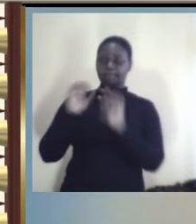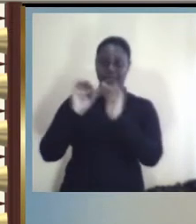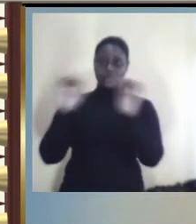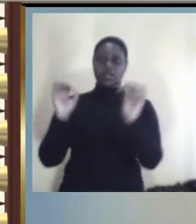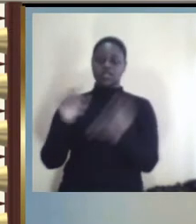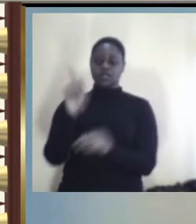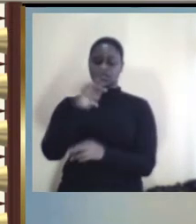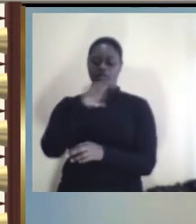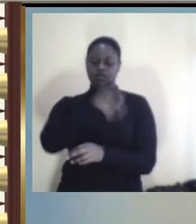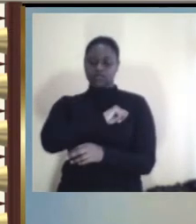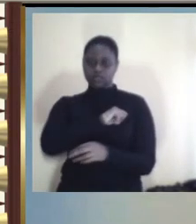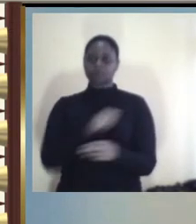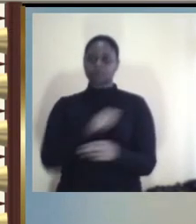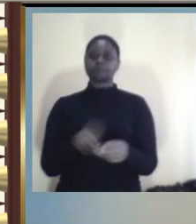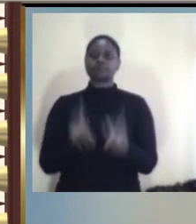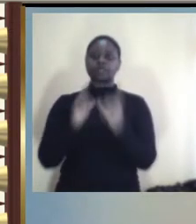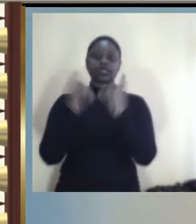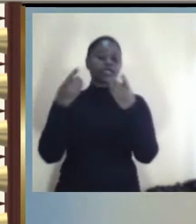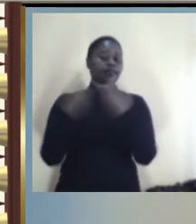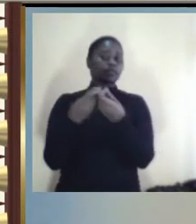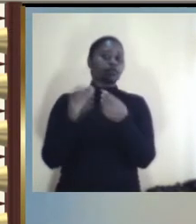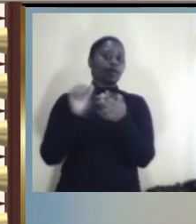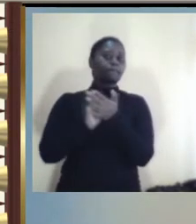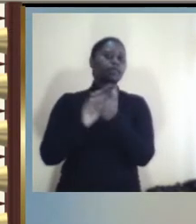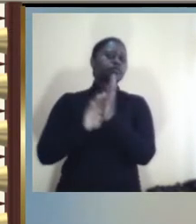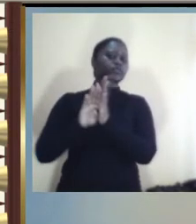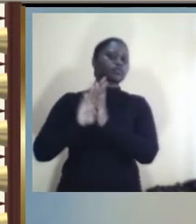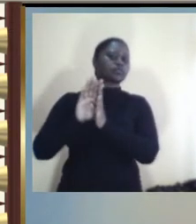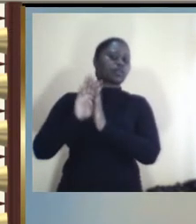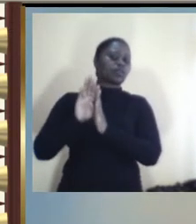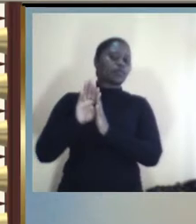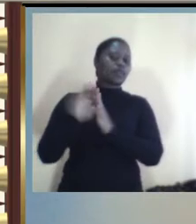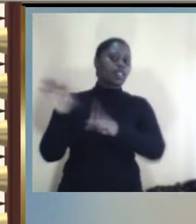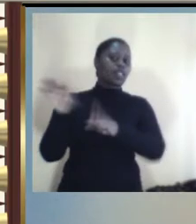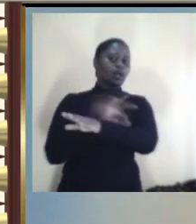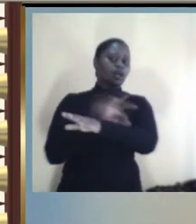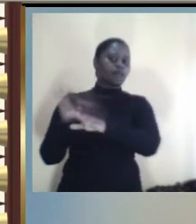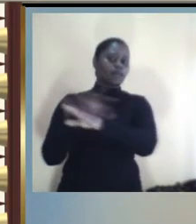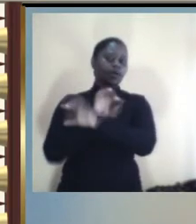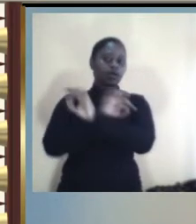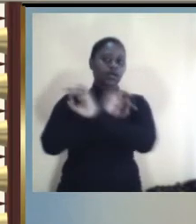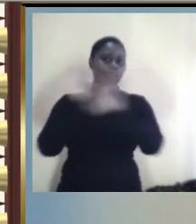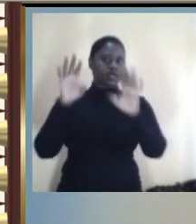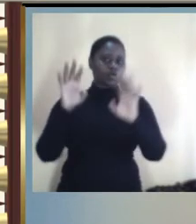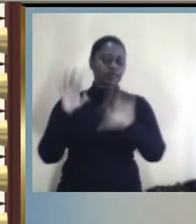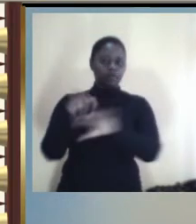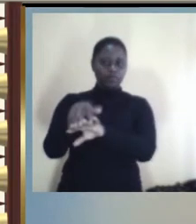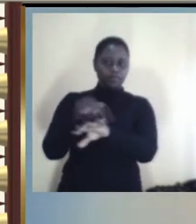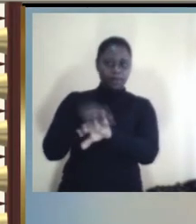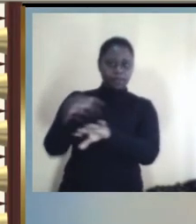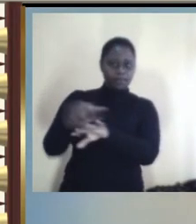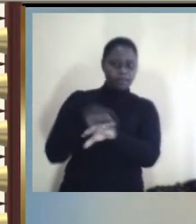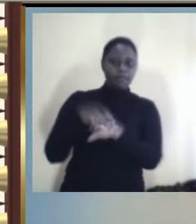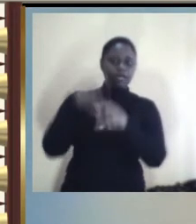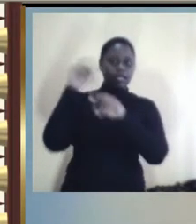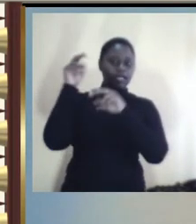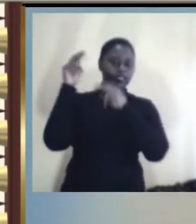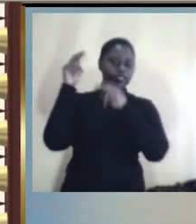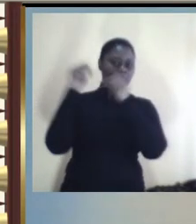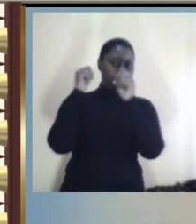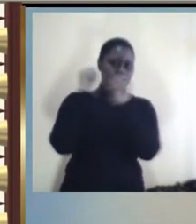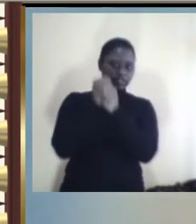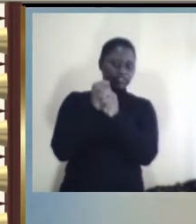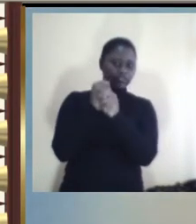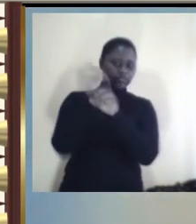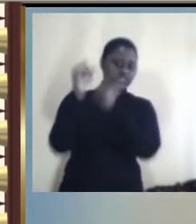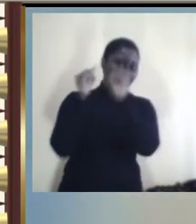The department must also develop a clear plan to link farmers to domestic and international markets. Our